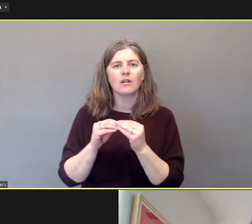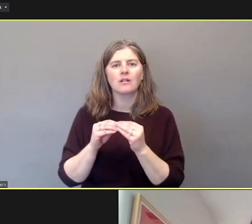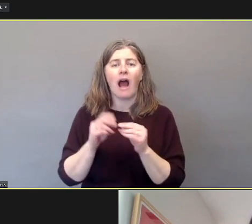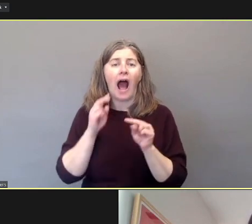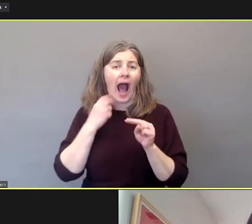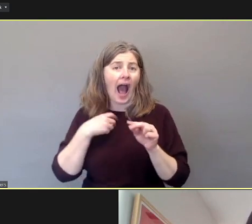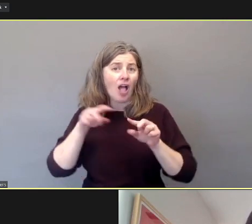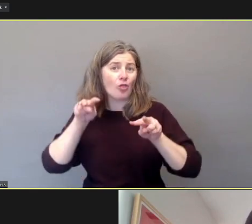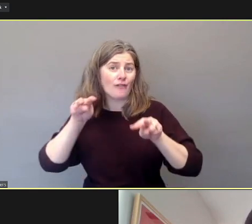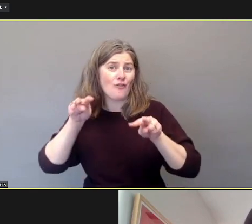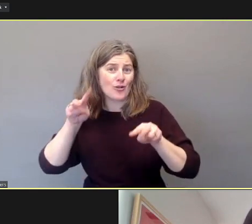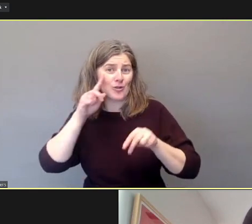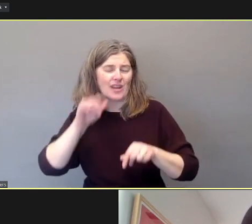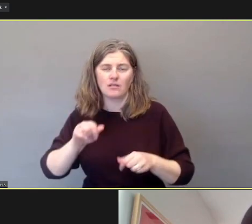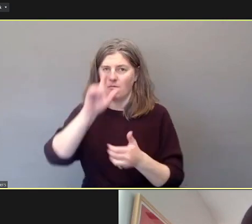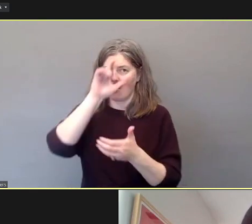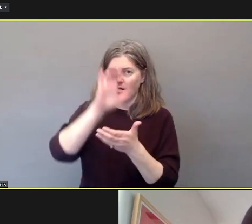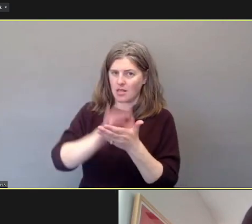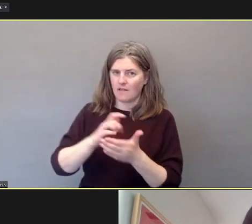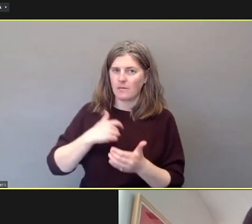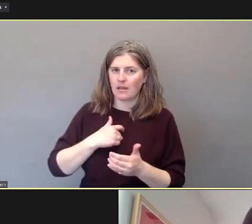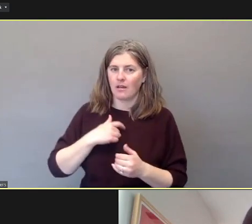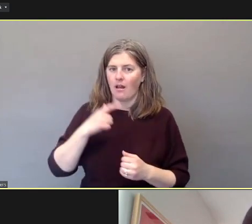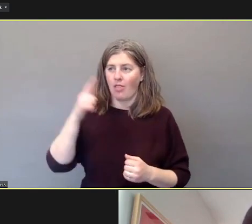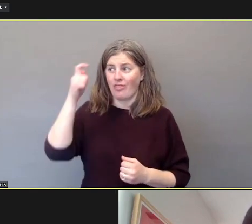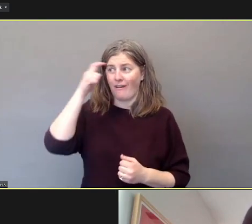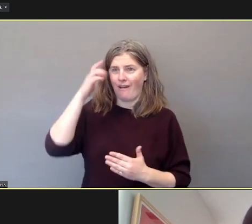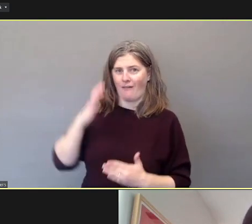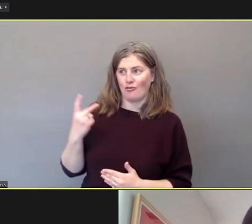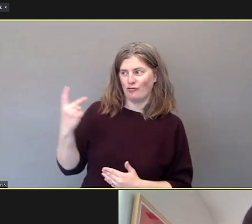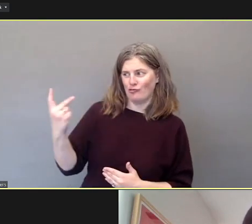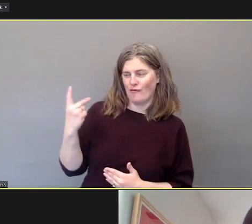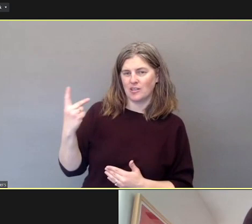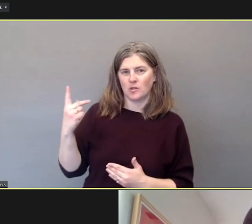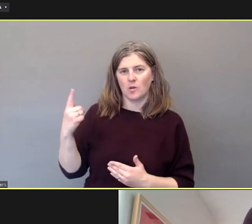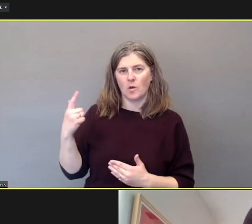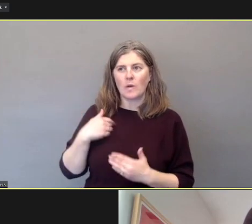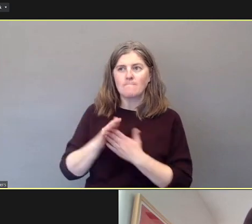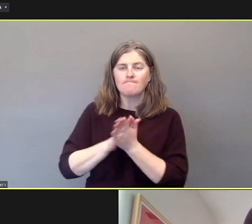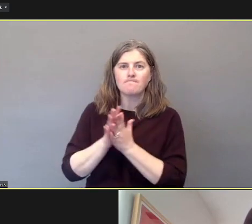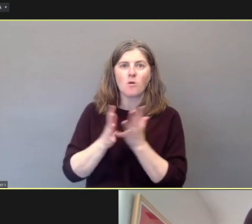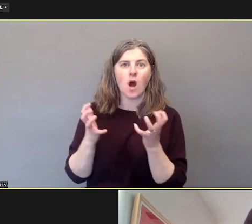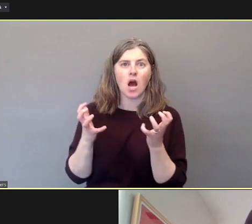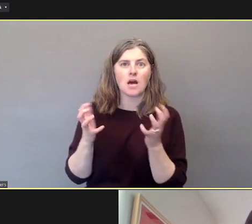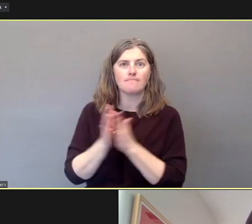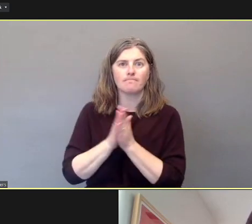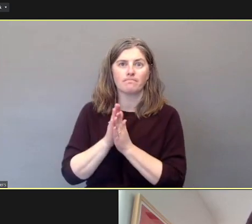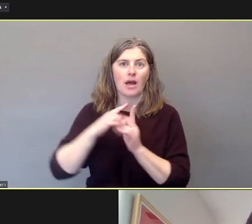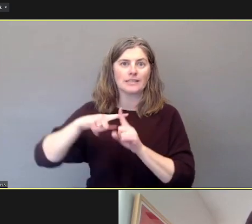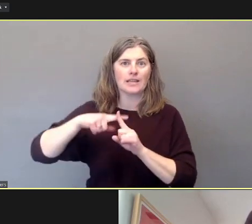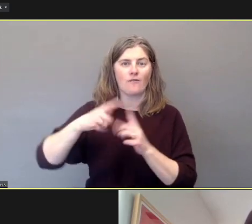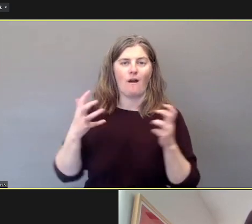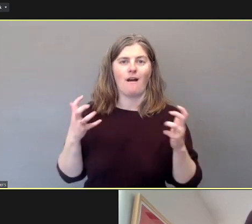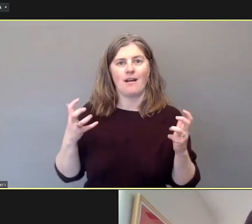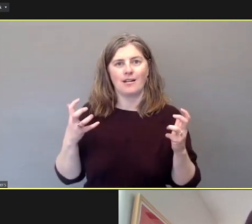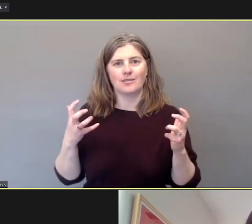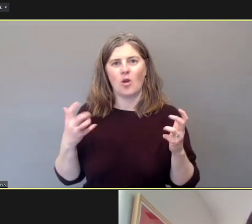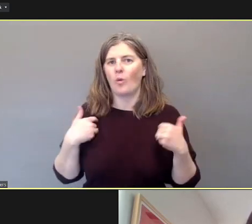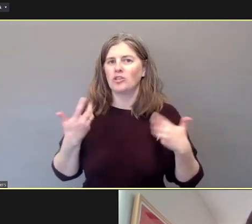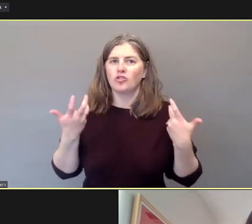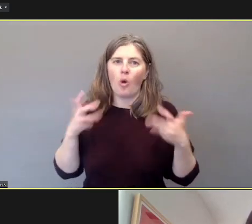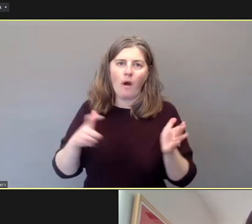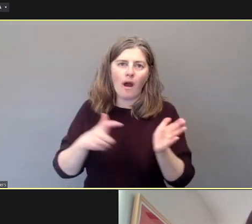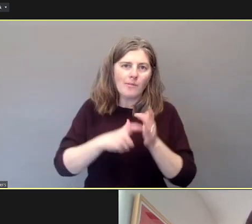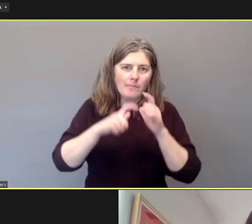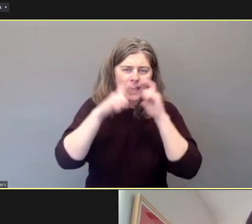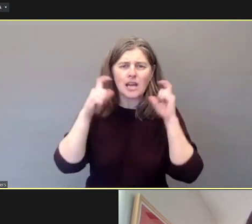forward, and believe me, the governor and everyone is just as eager as we could be to not have mandates, but we